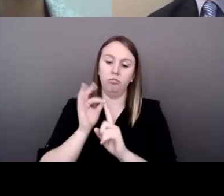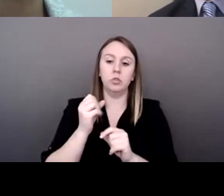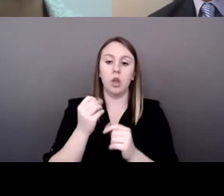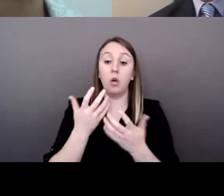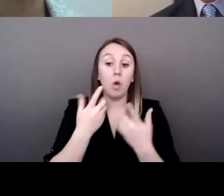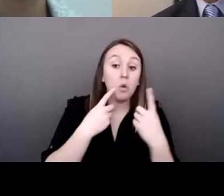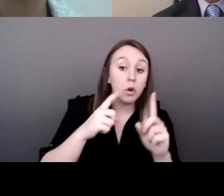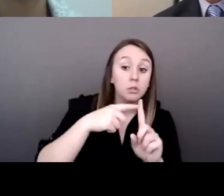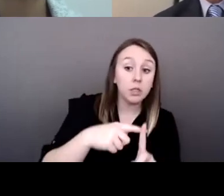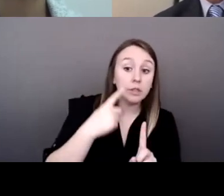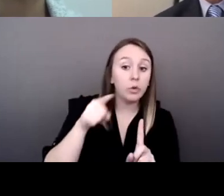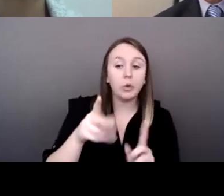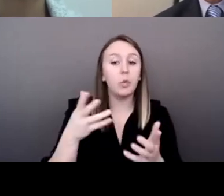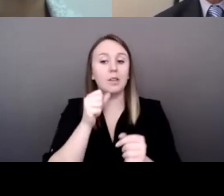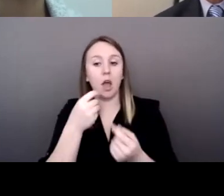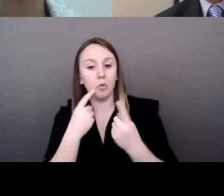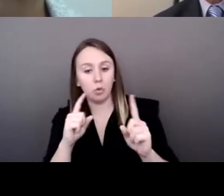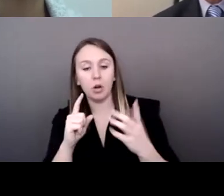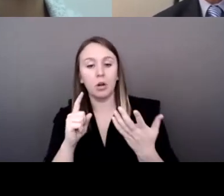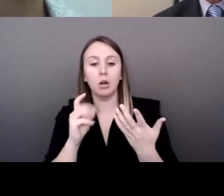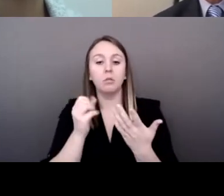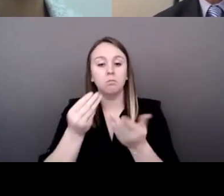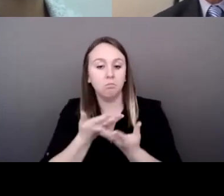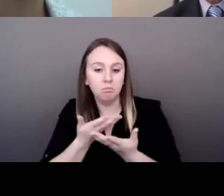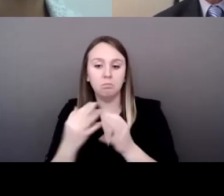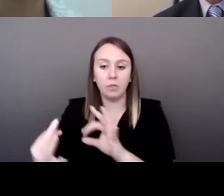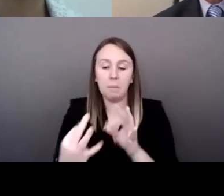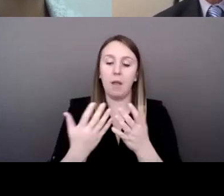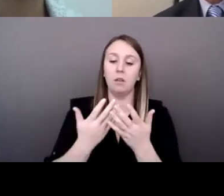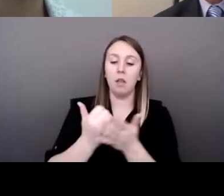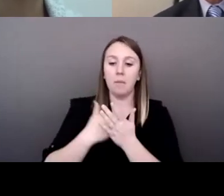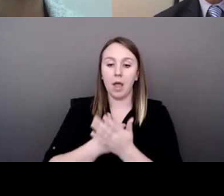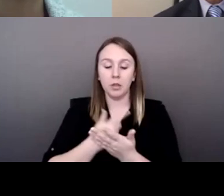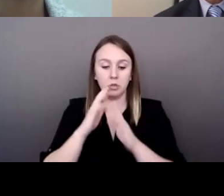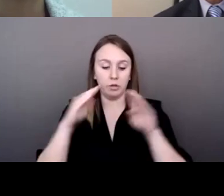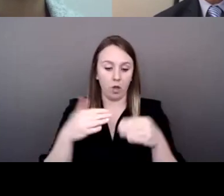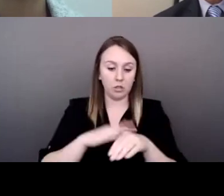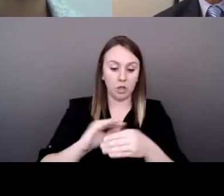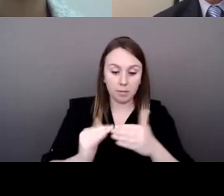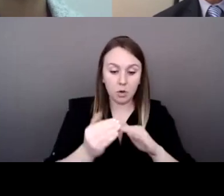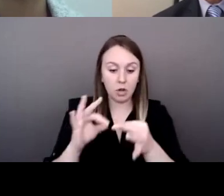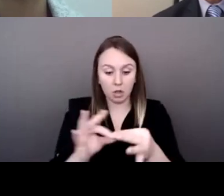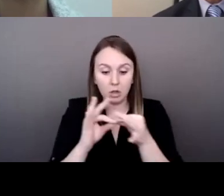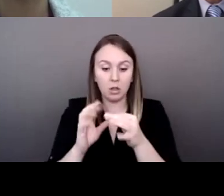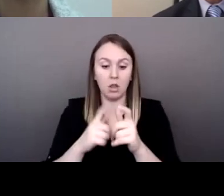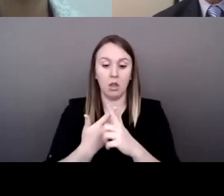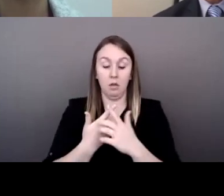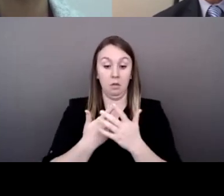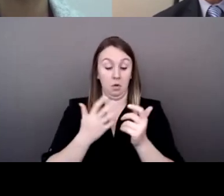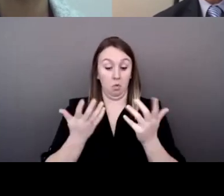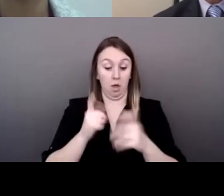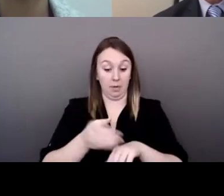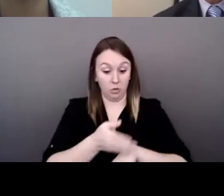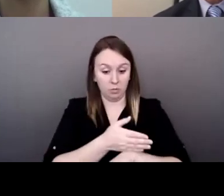to spend this time together in community and really celebrate what we're working on, and then collaborate on what our community-focused solutions